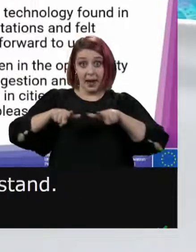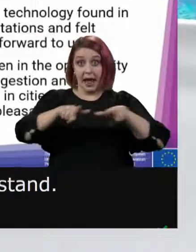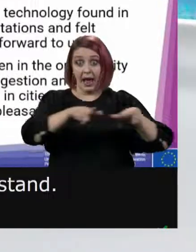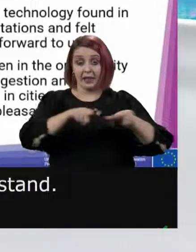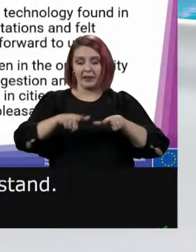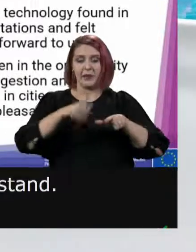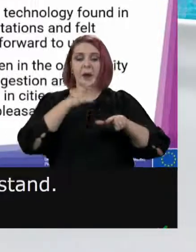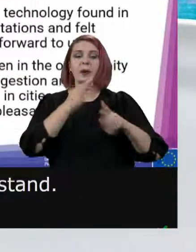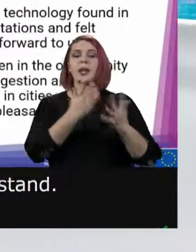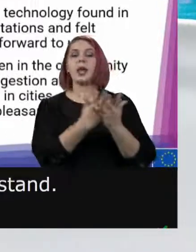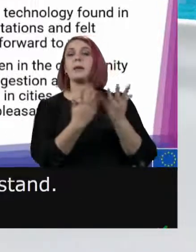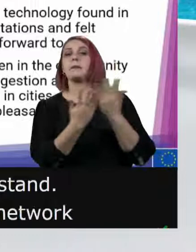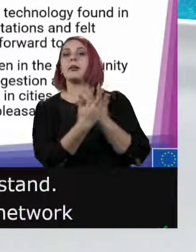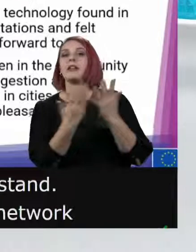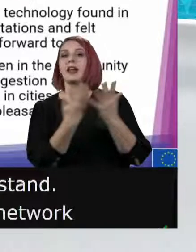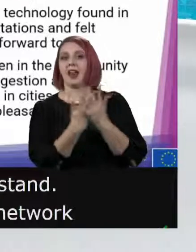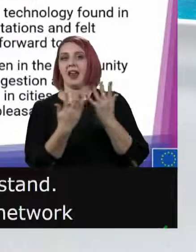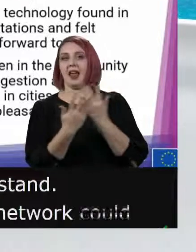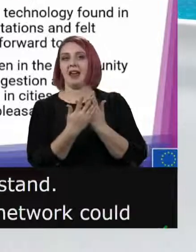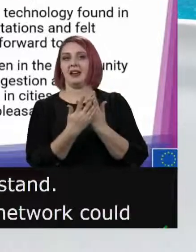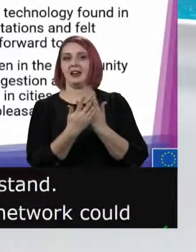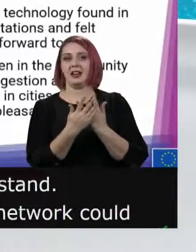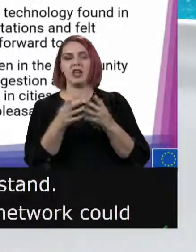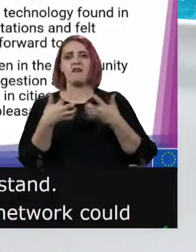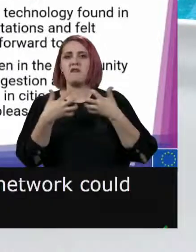of public transport that we have within cities.